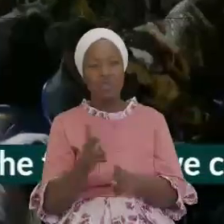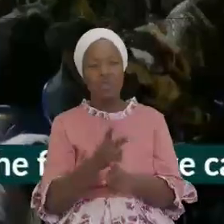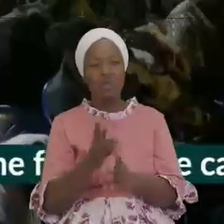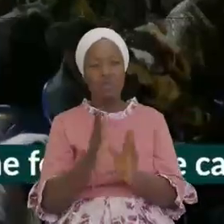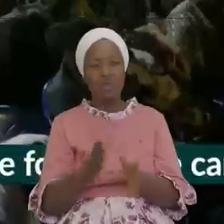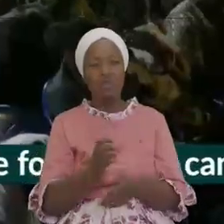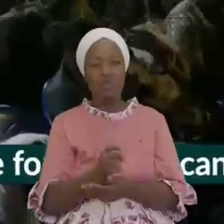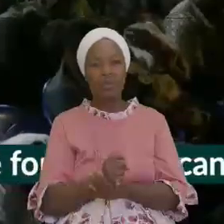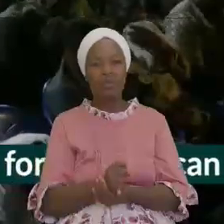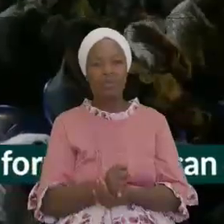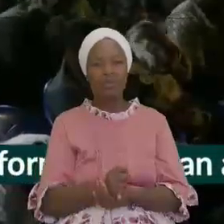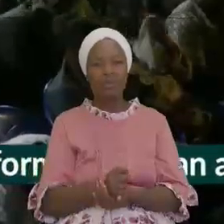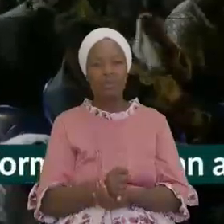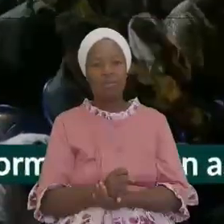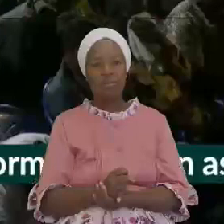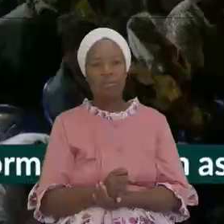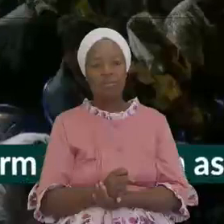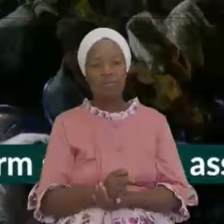You don't go home with it.